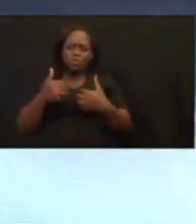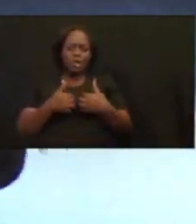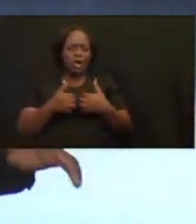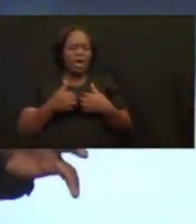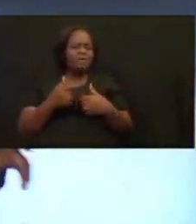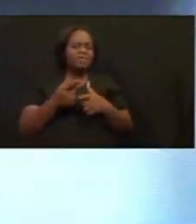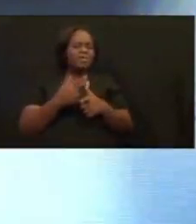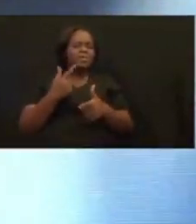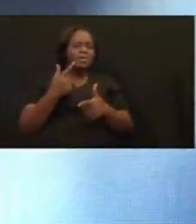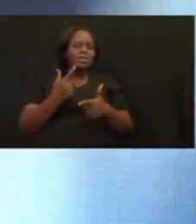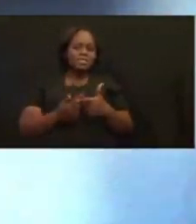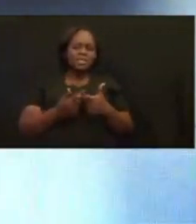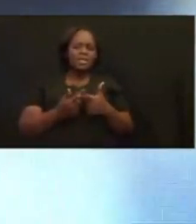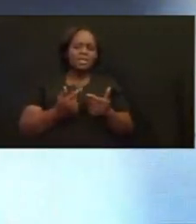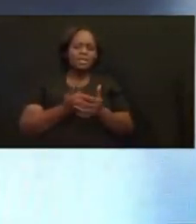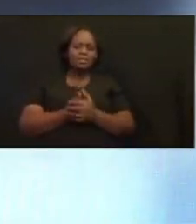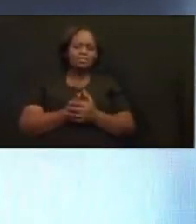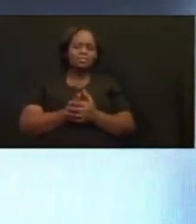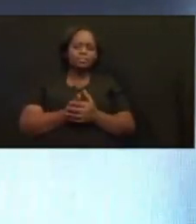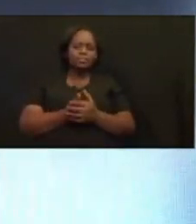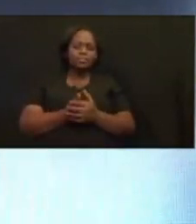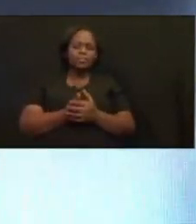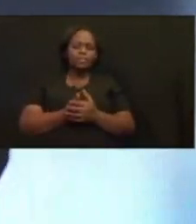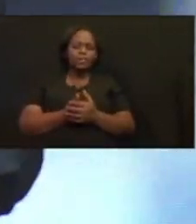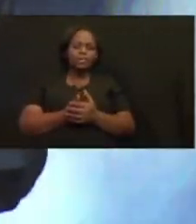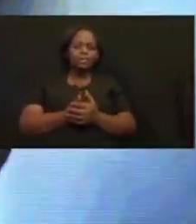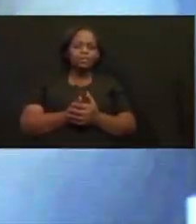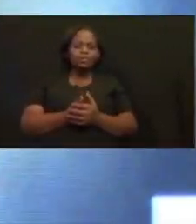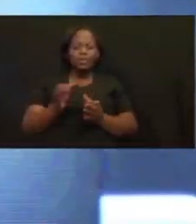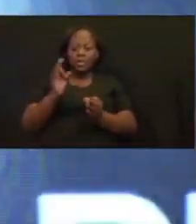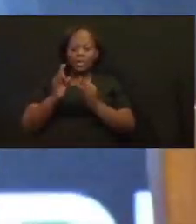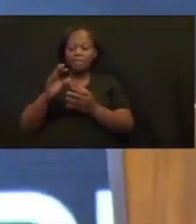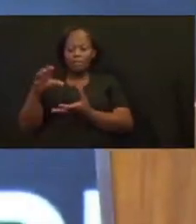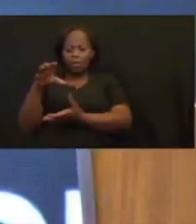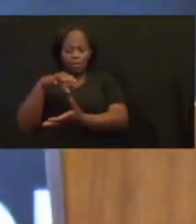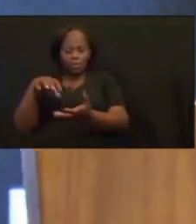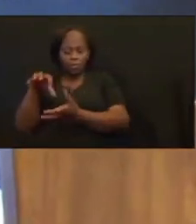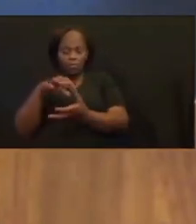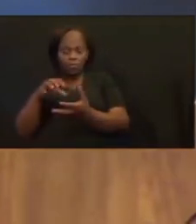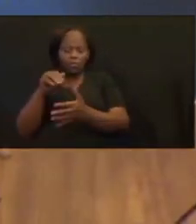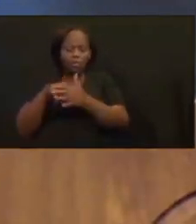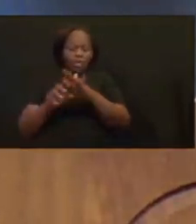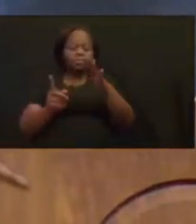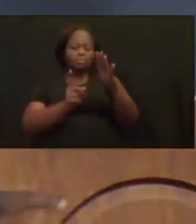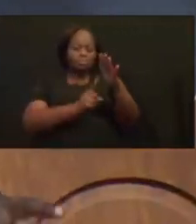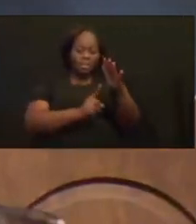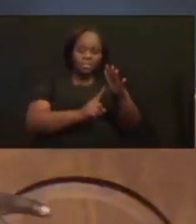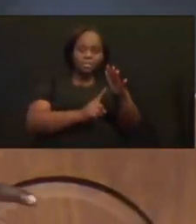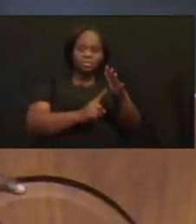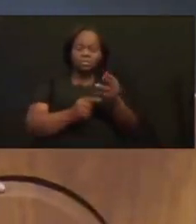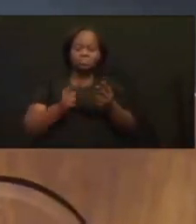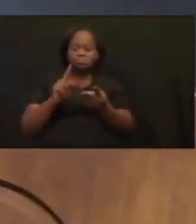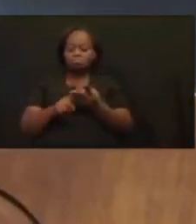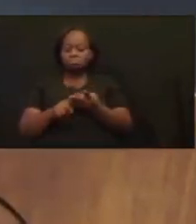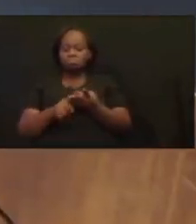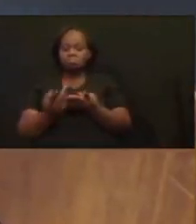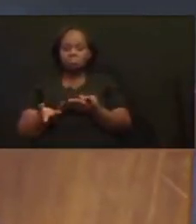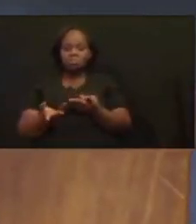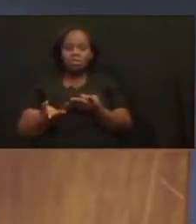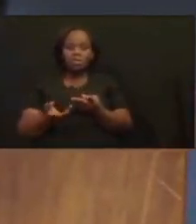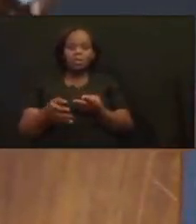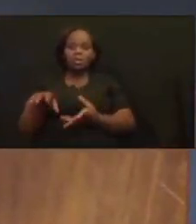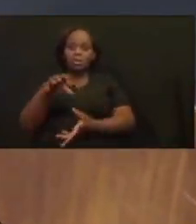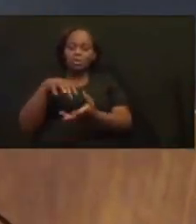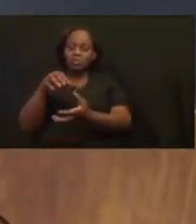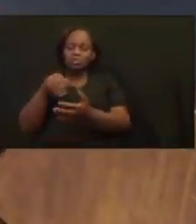The moment there is any confusion, if there is confusion in ministry, if there is confusion,